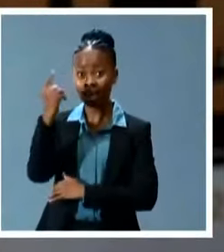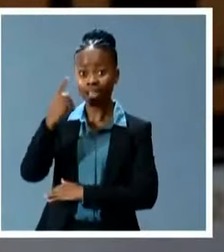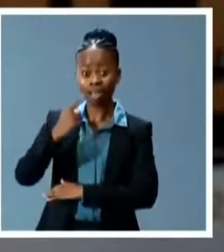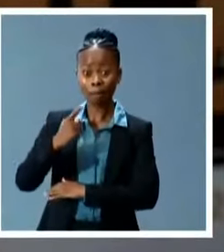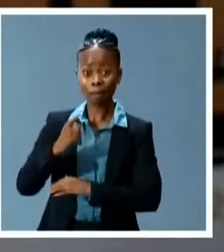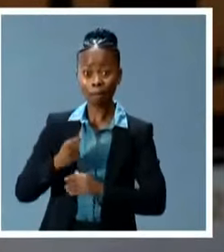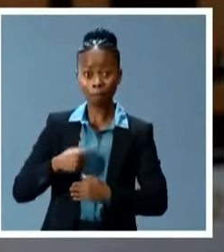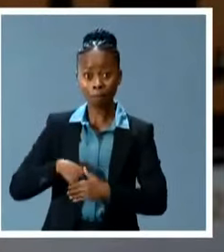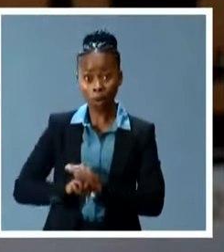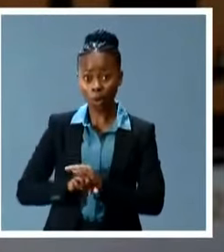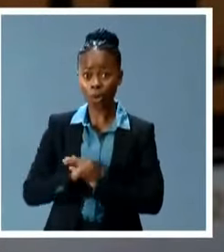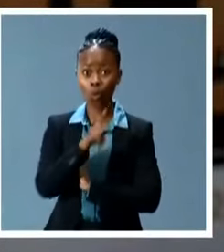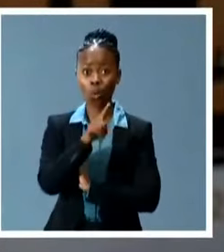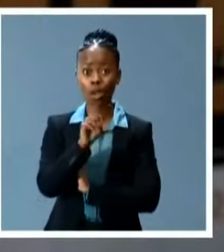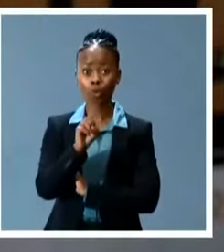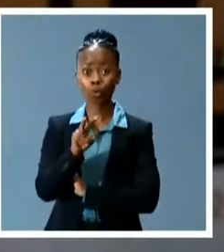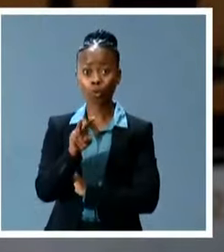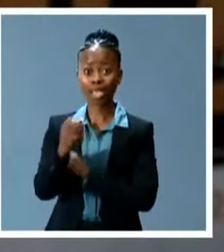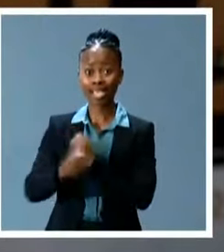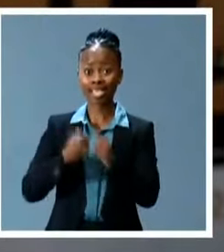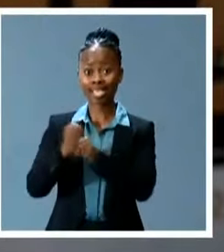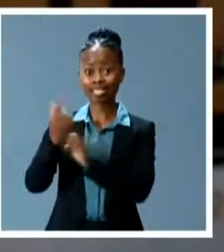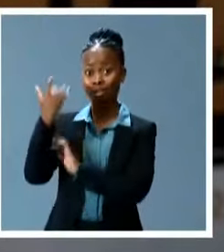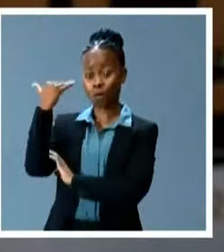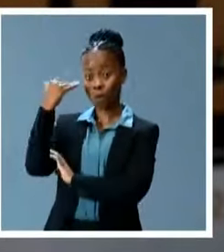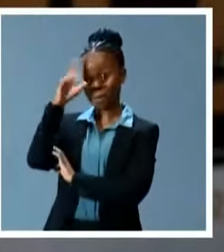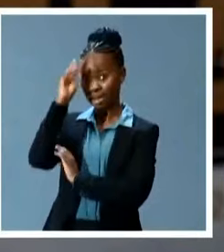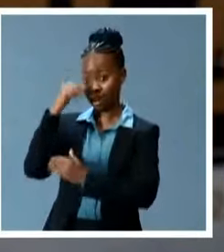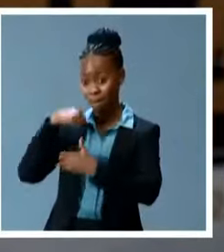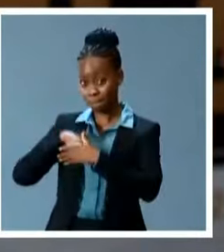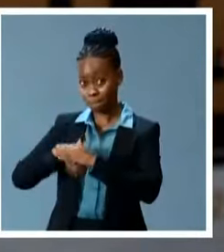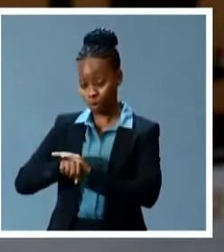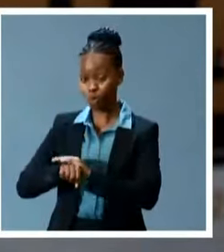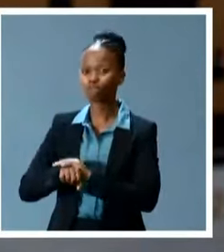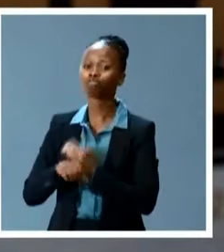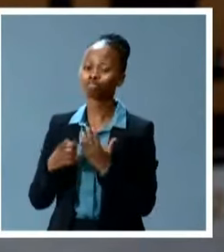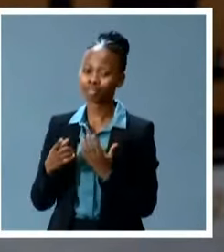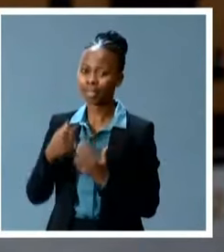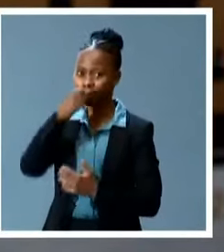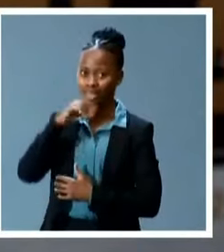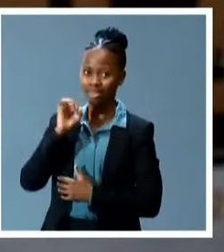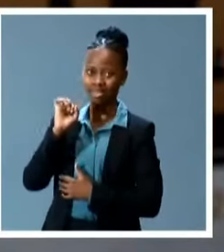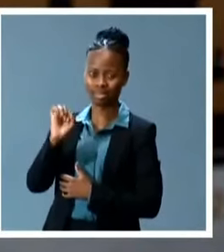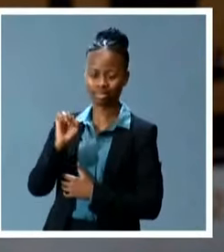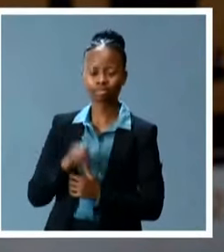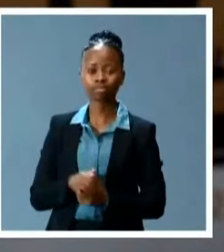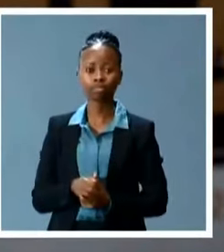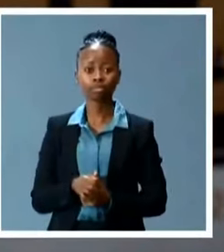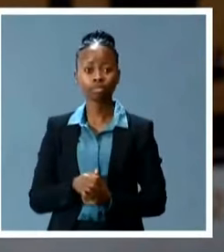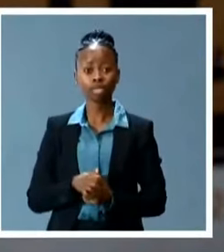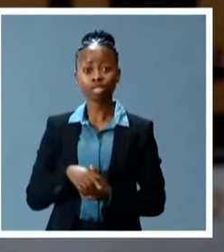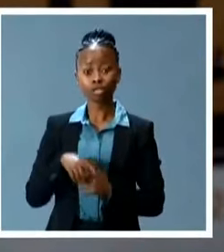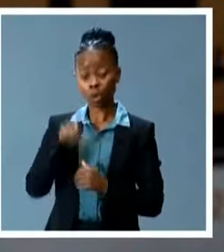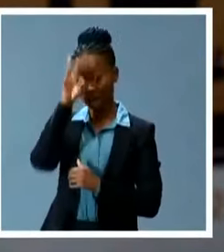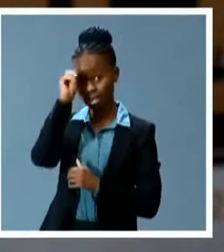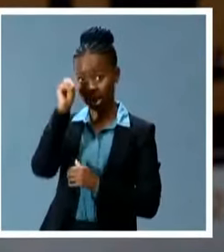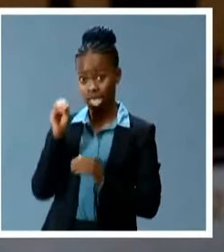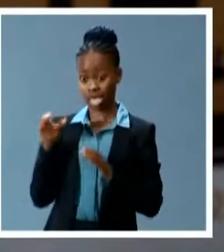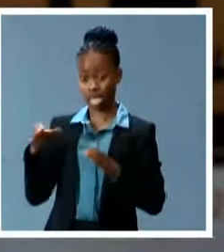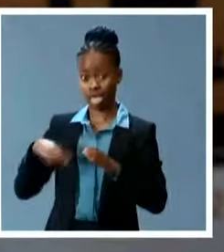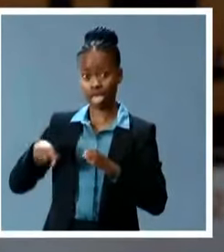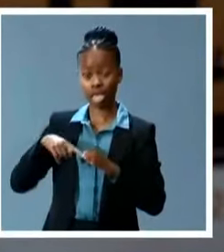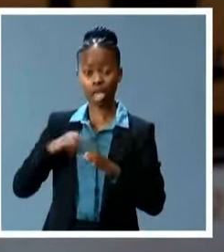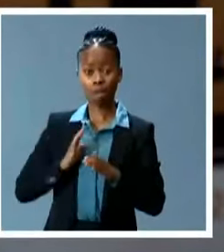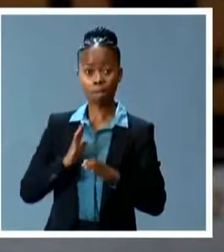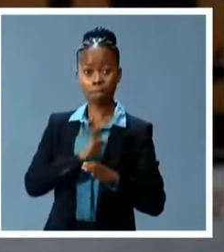102 years ago, on behalf of the Foundation's Board of Trustees and staff, I thank you